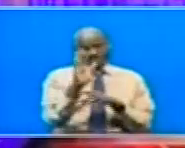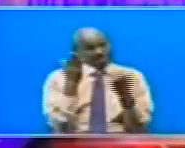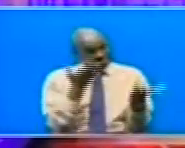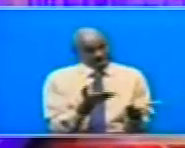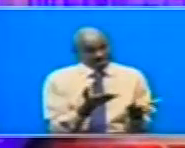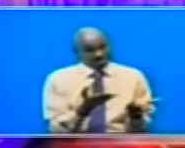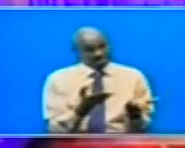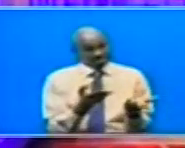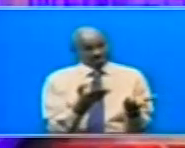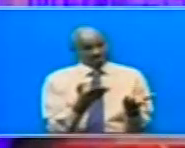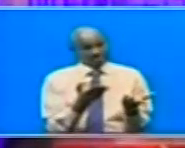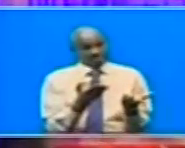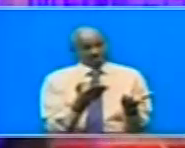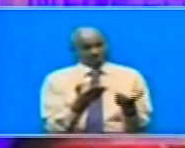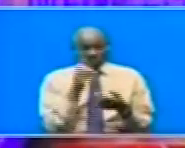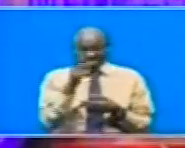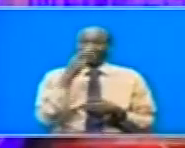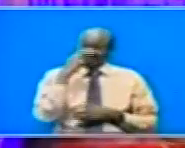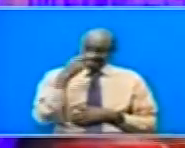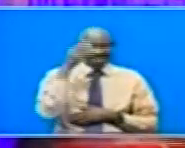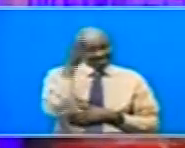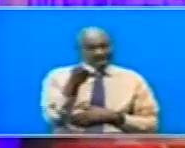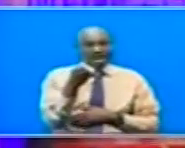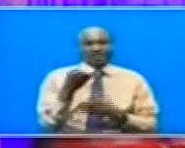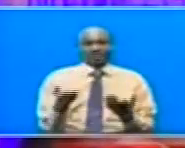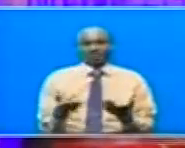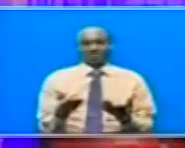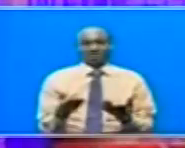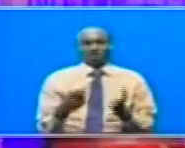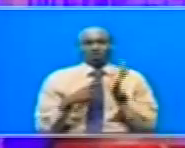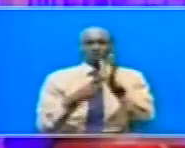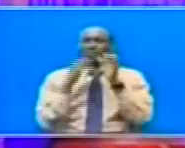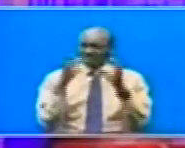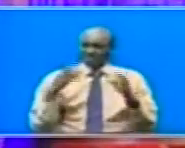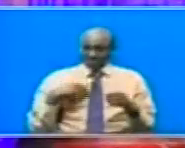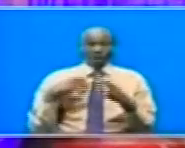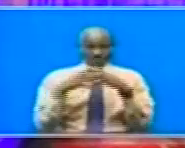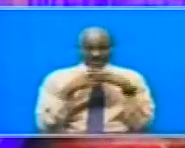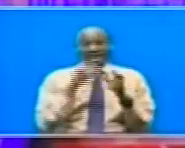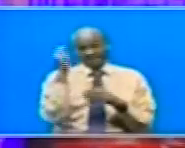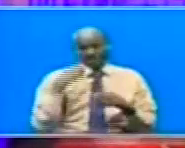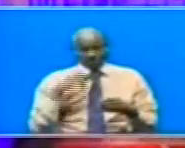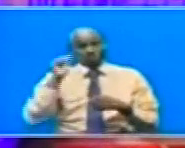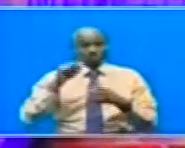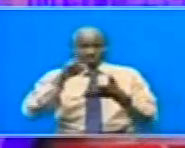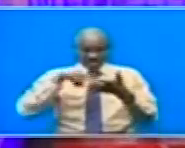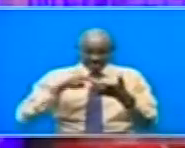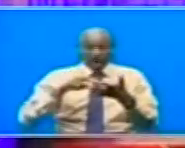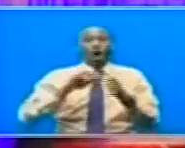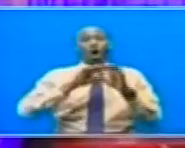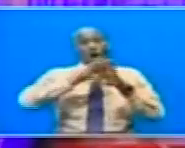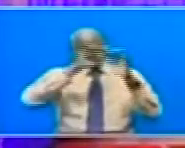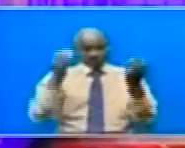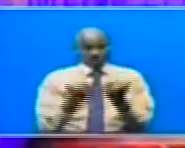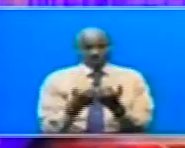And it's meant to be funny, and also at the same time, expose more people, Americans and Kenyans, who will read it, and people around the world,